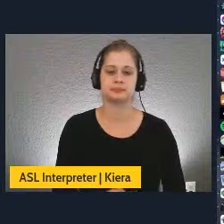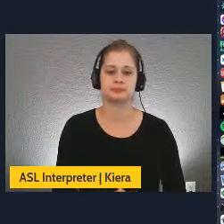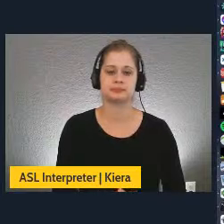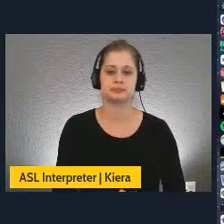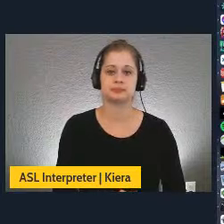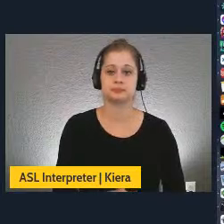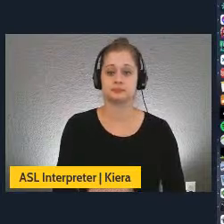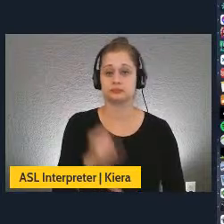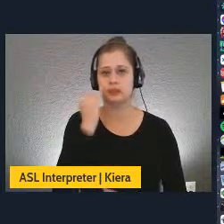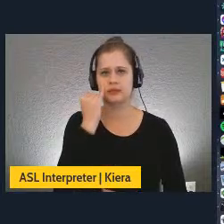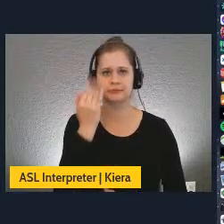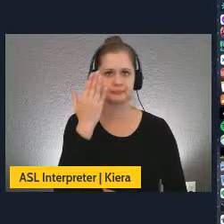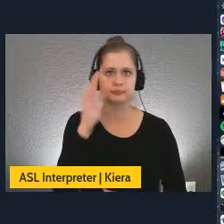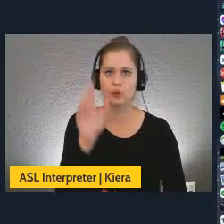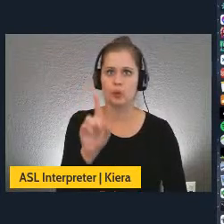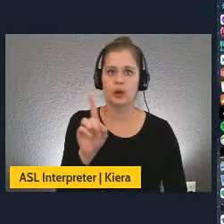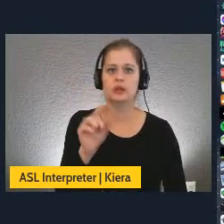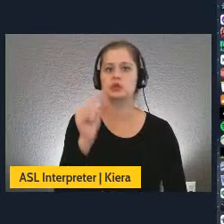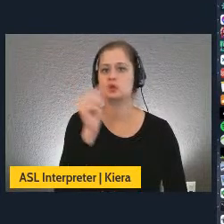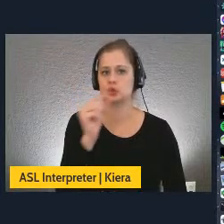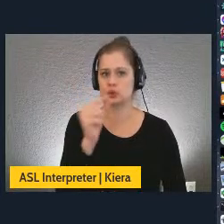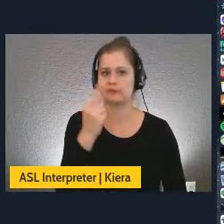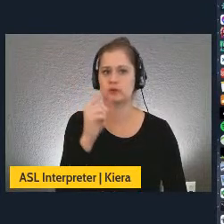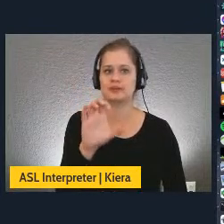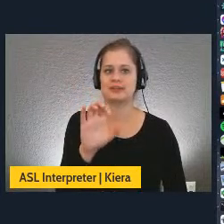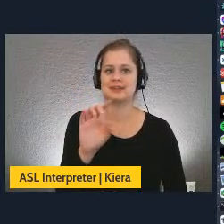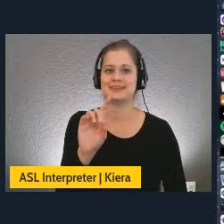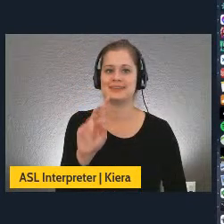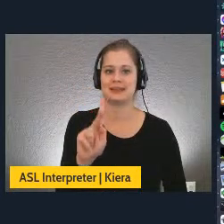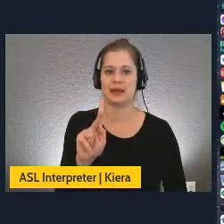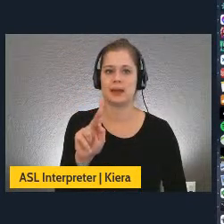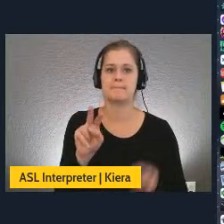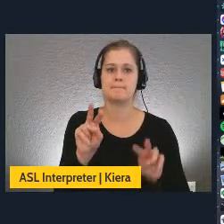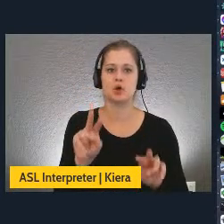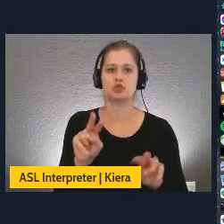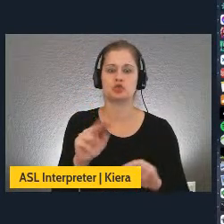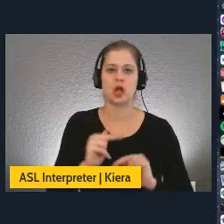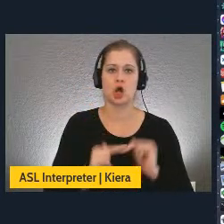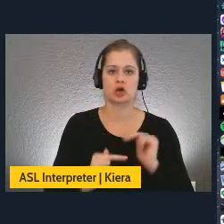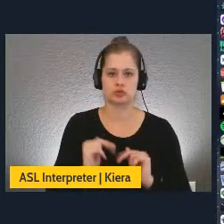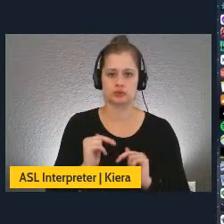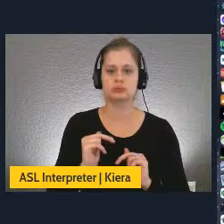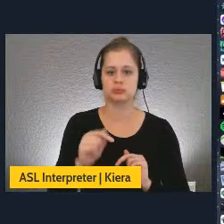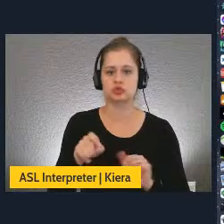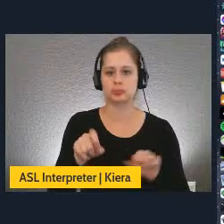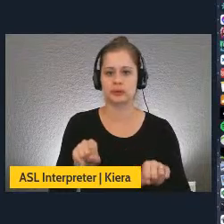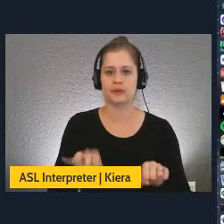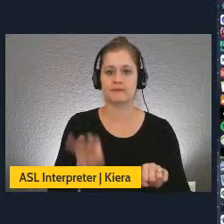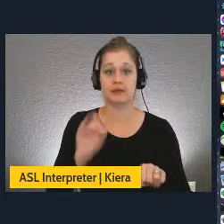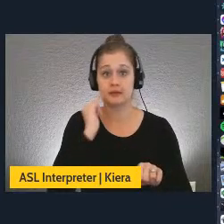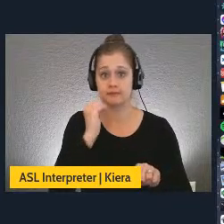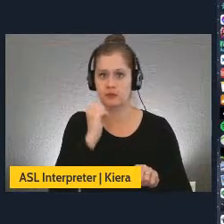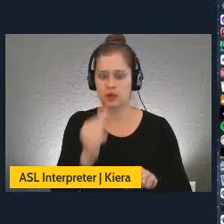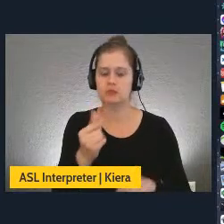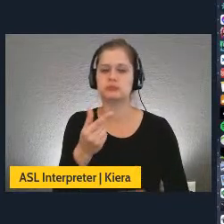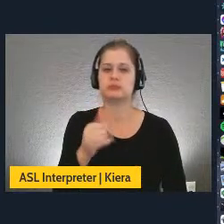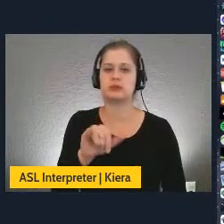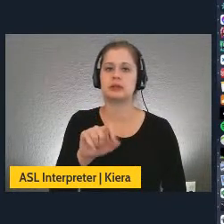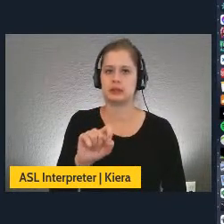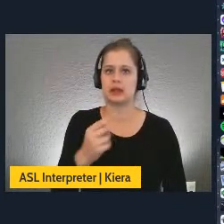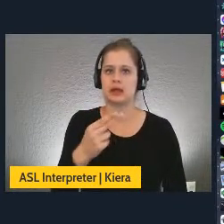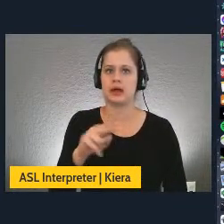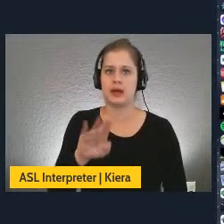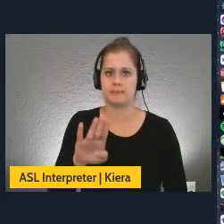find it, just Google for CDK monitoring constructs and you should find it. Otherwise, you can also go to GitHub to